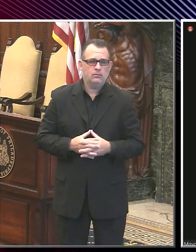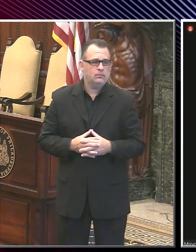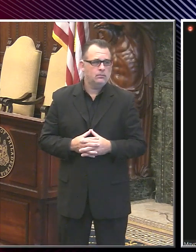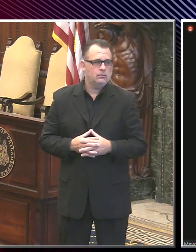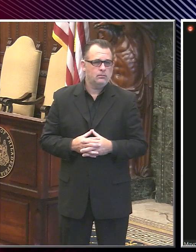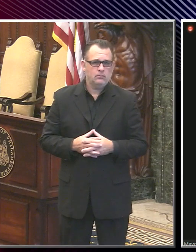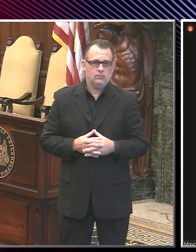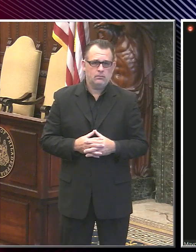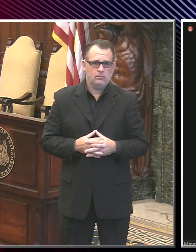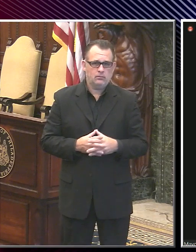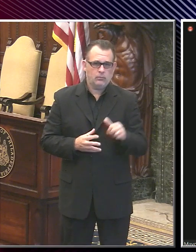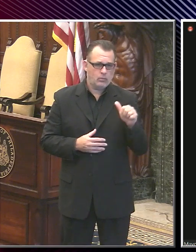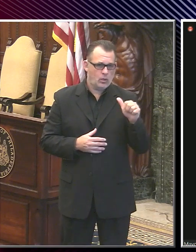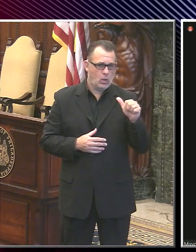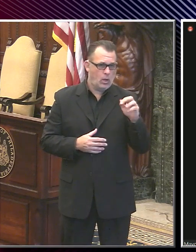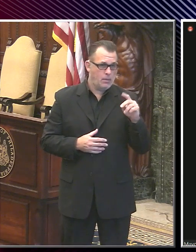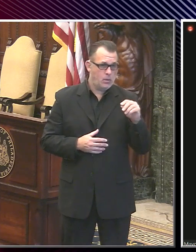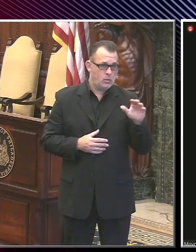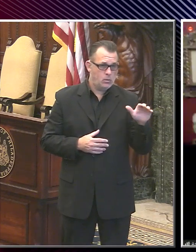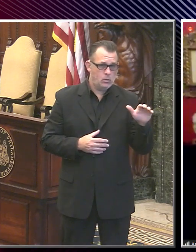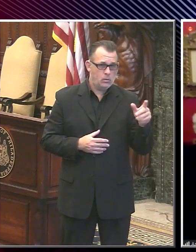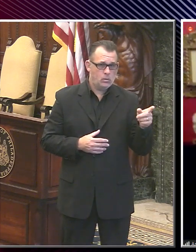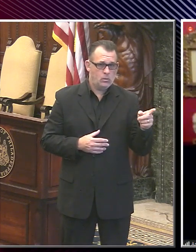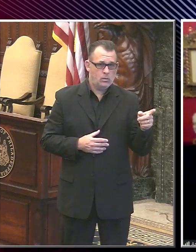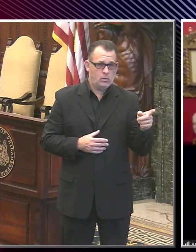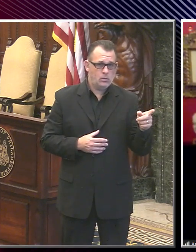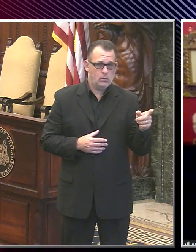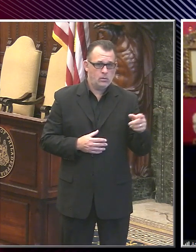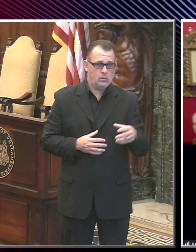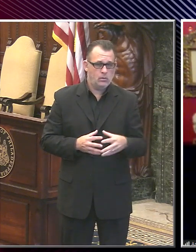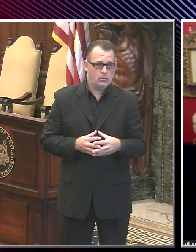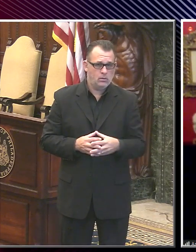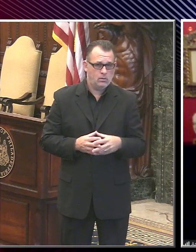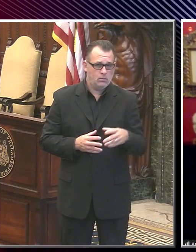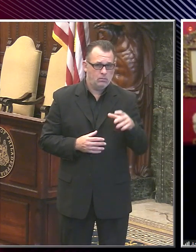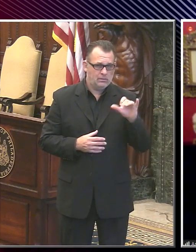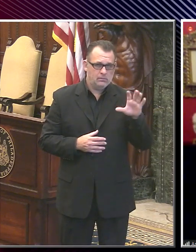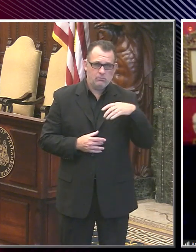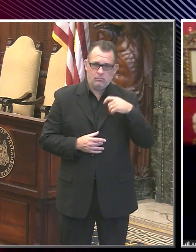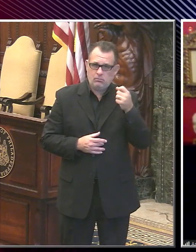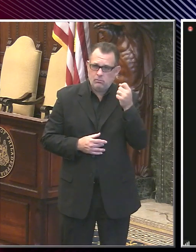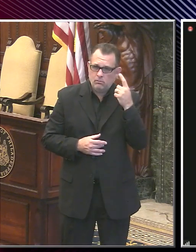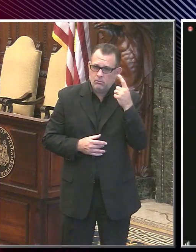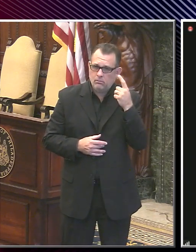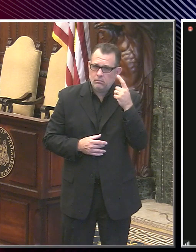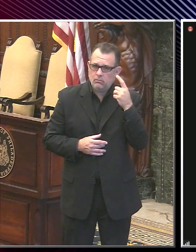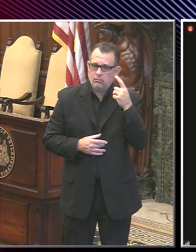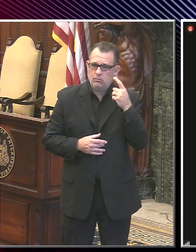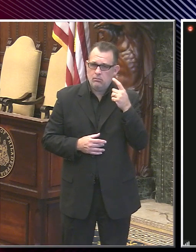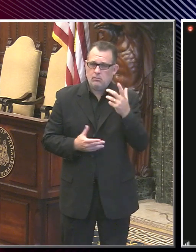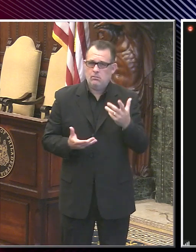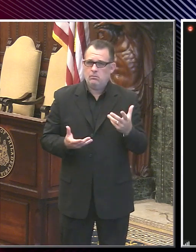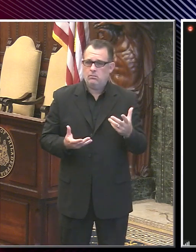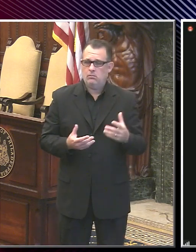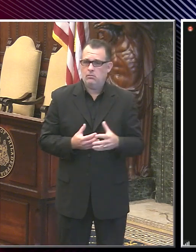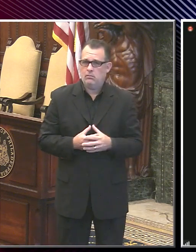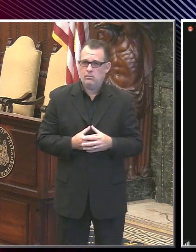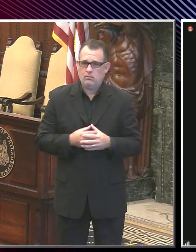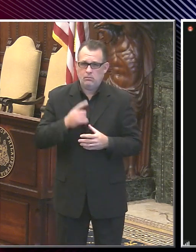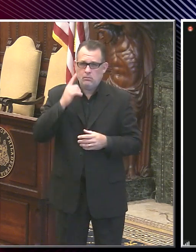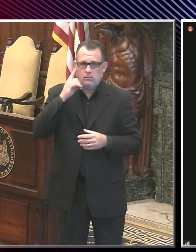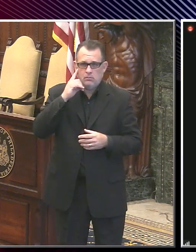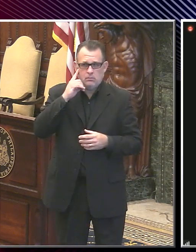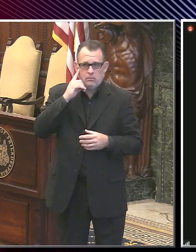Armando can. sí. Yes. Adelante, Shaira. Okay, déjame ver, ¿qué pasaría si el